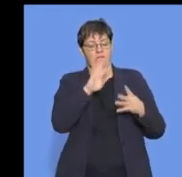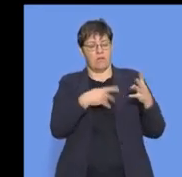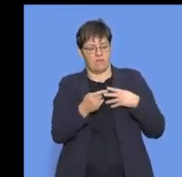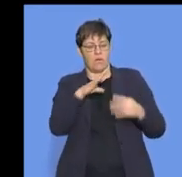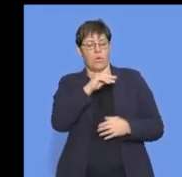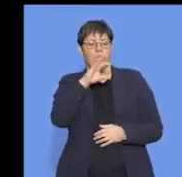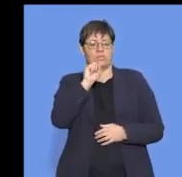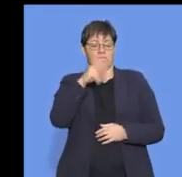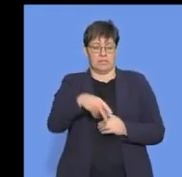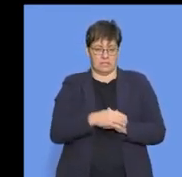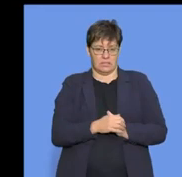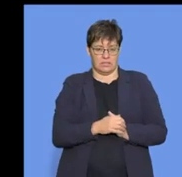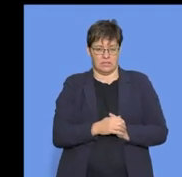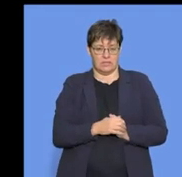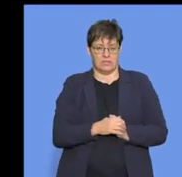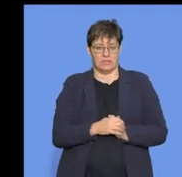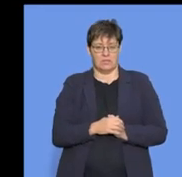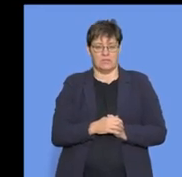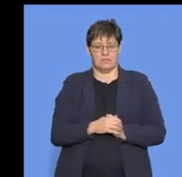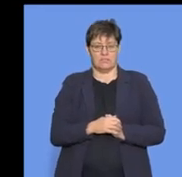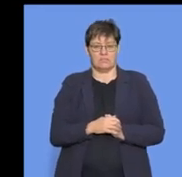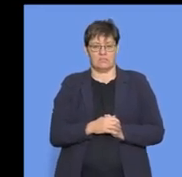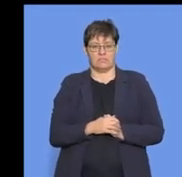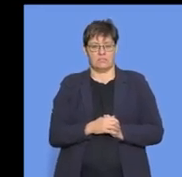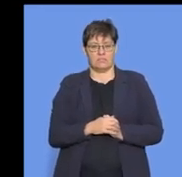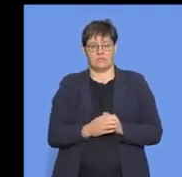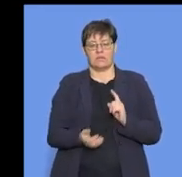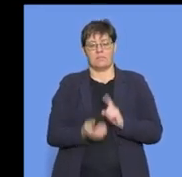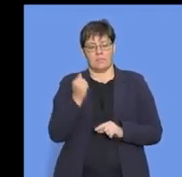Okay, so now we have a formula for cos P that will help us to find